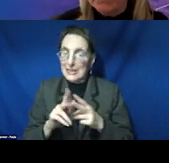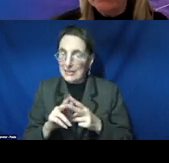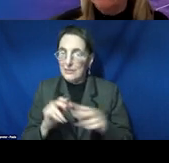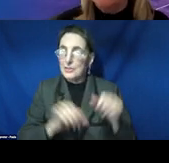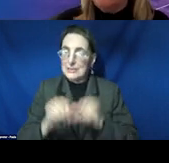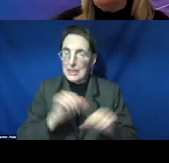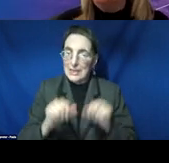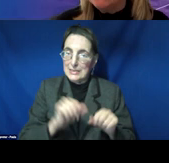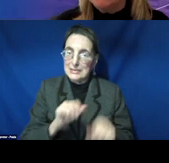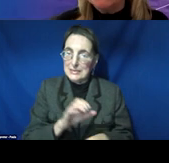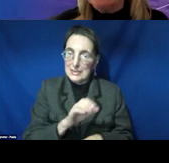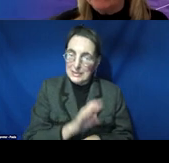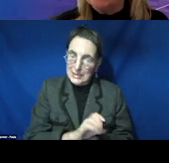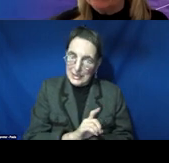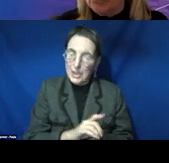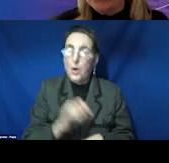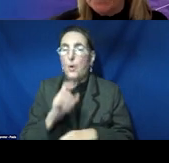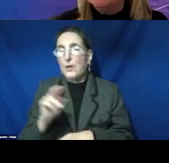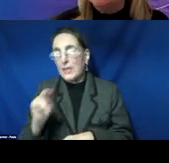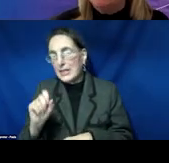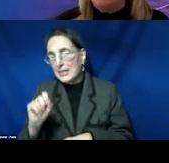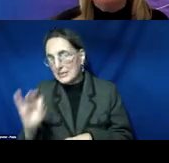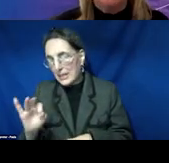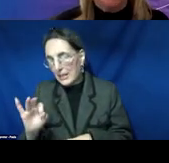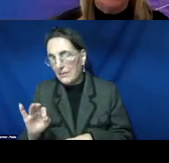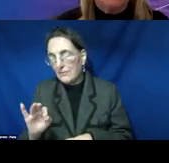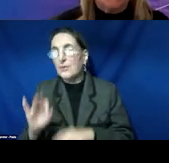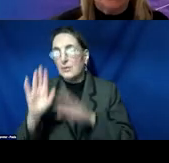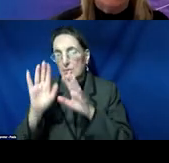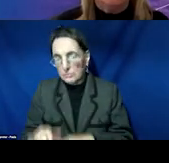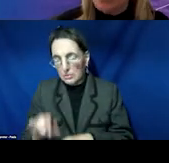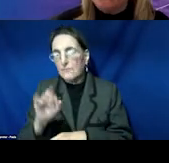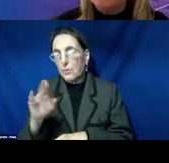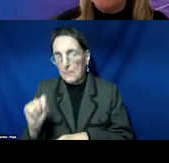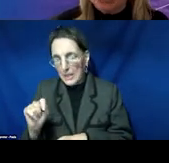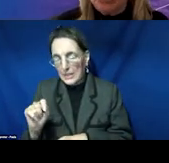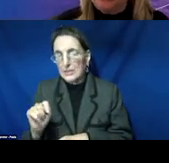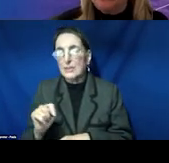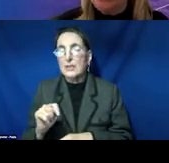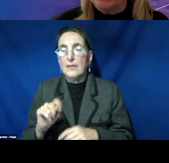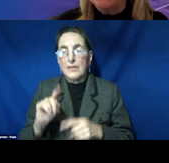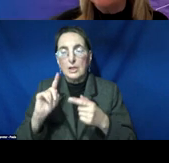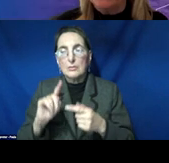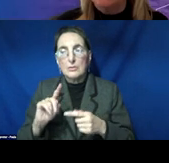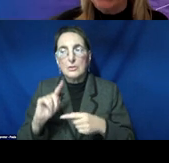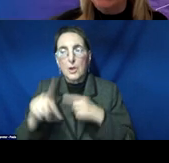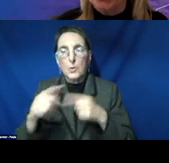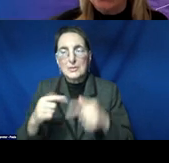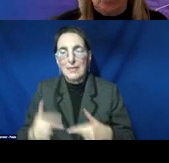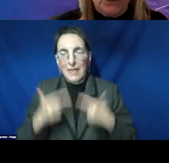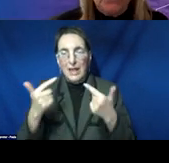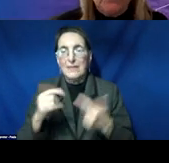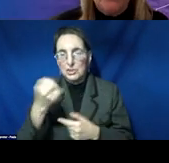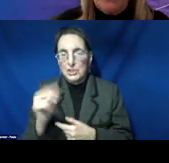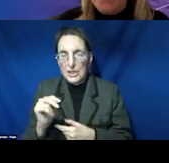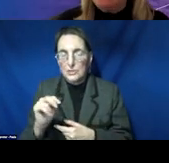CV or the NSF fillable format that goes live in January 30th of